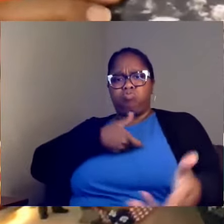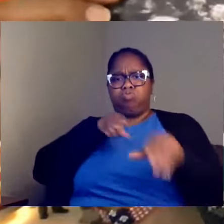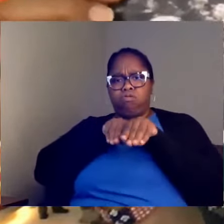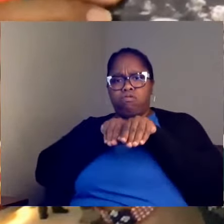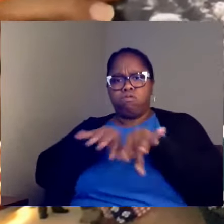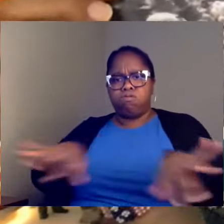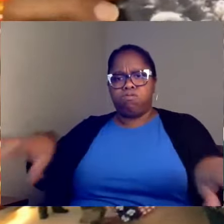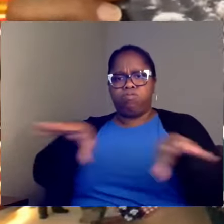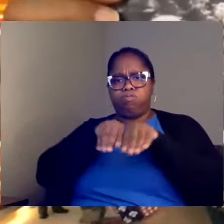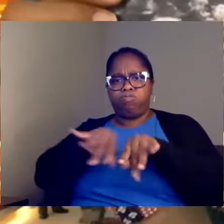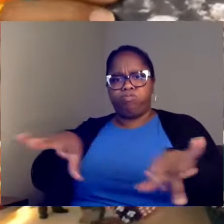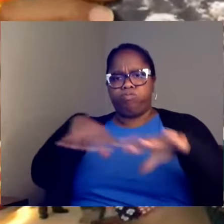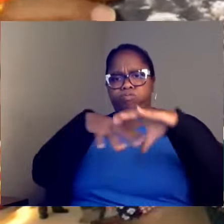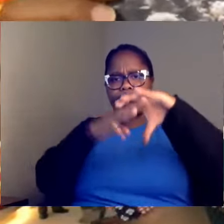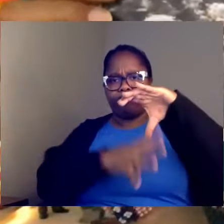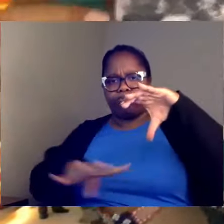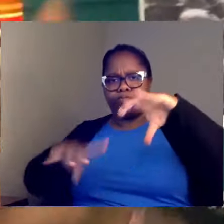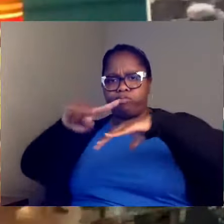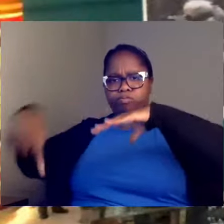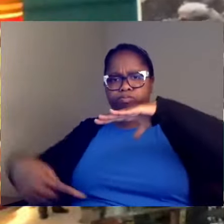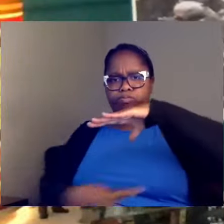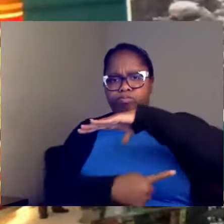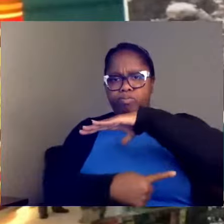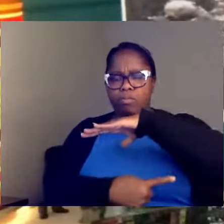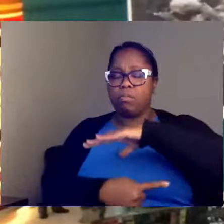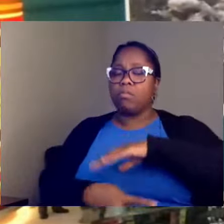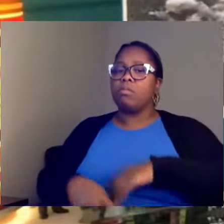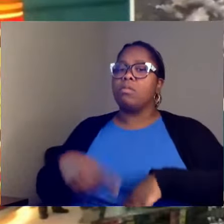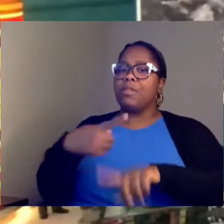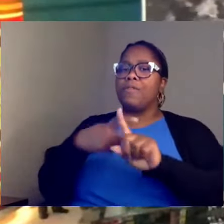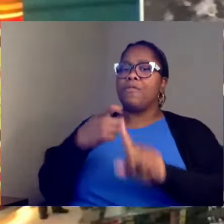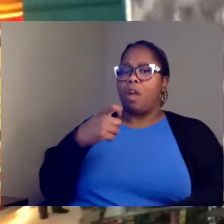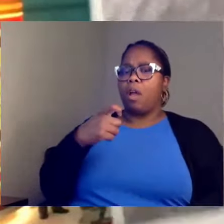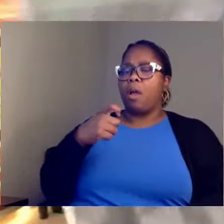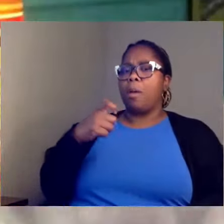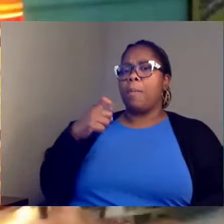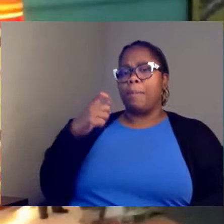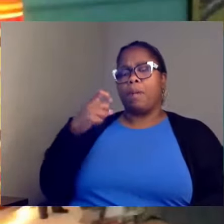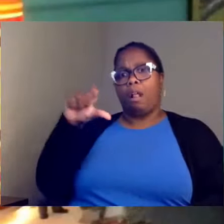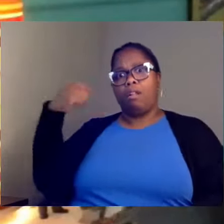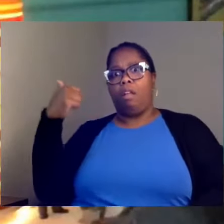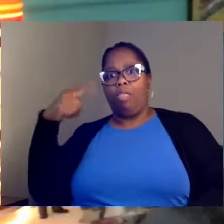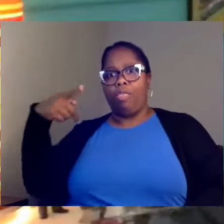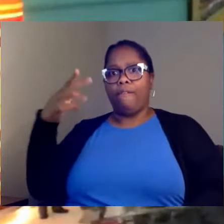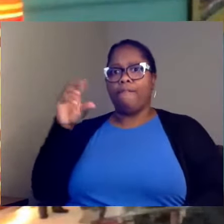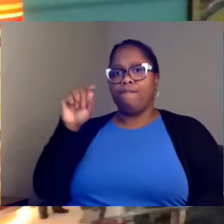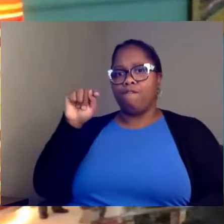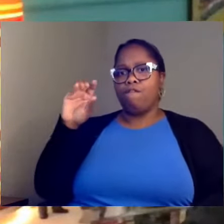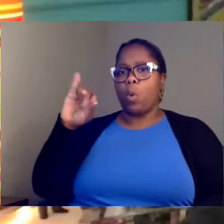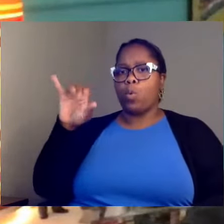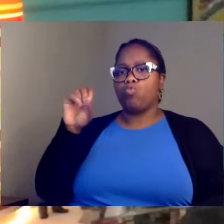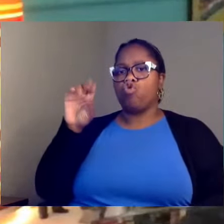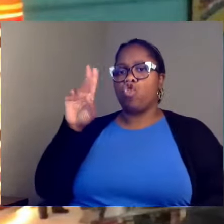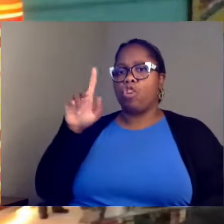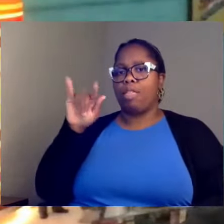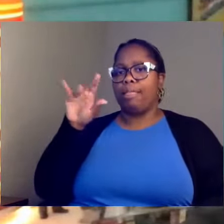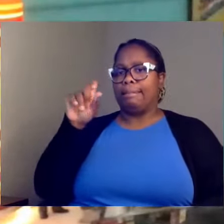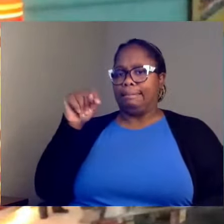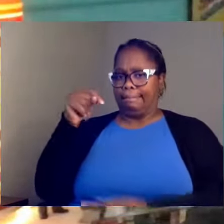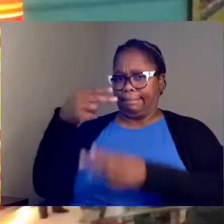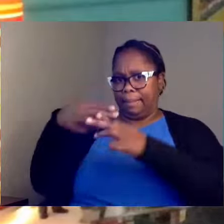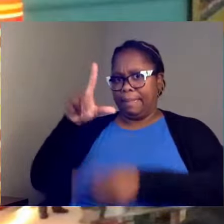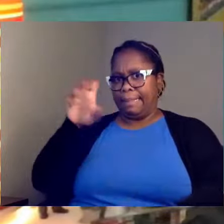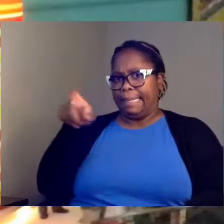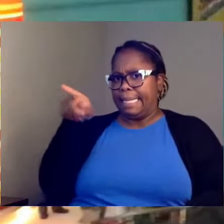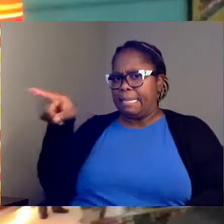independent reporter and photojournalist out there on the streets, out there every single night. And you know,